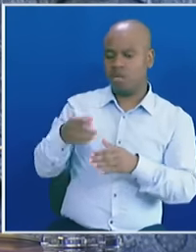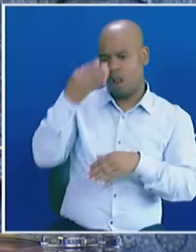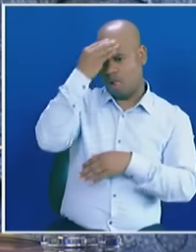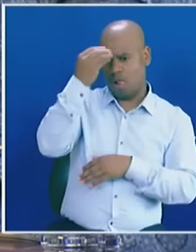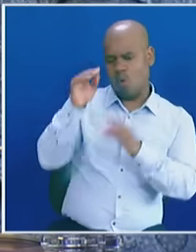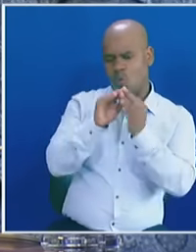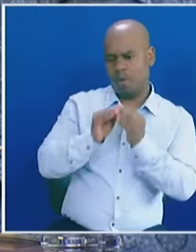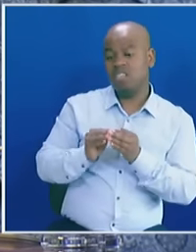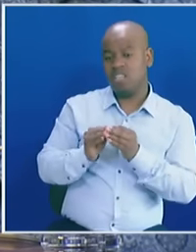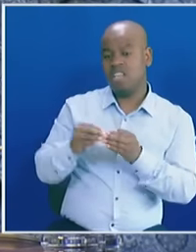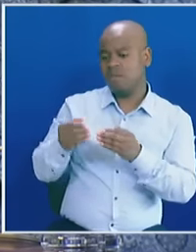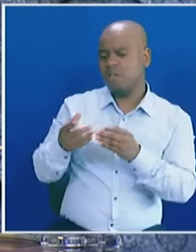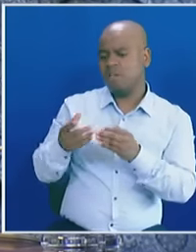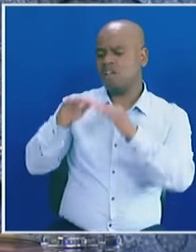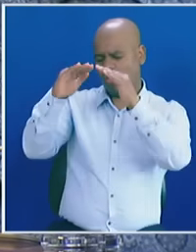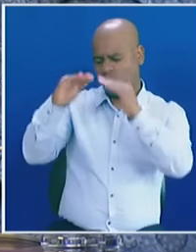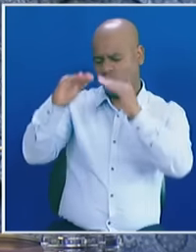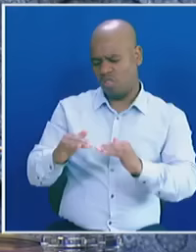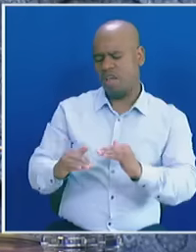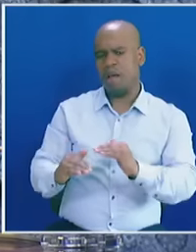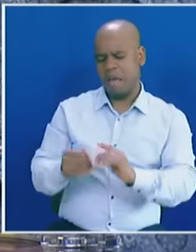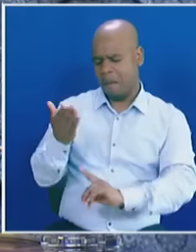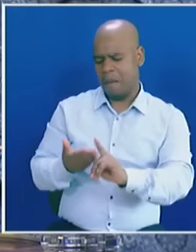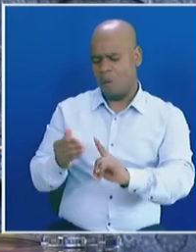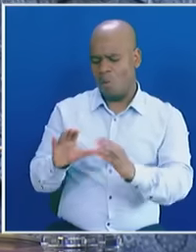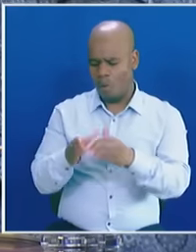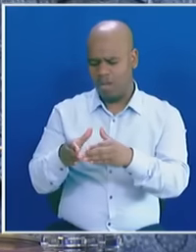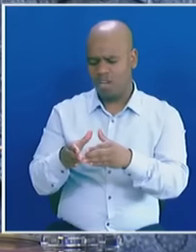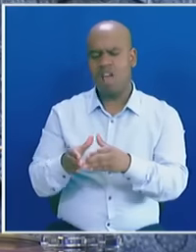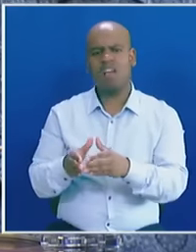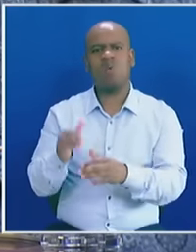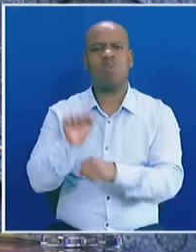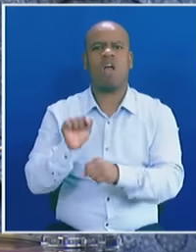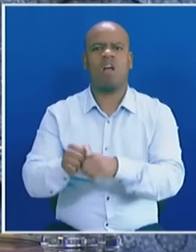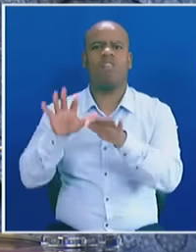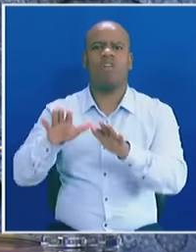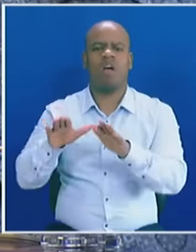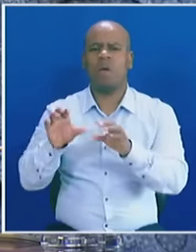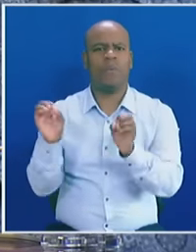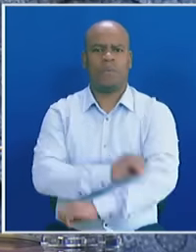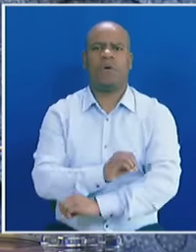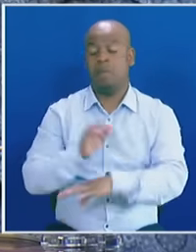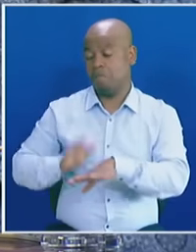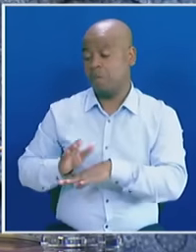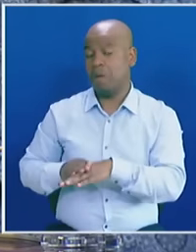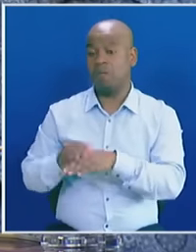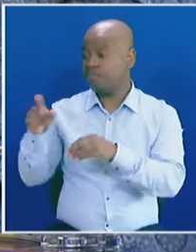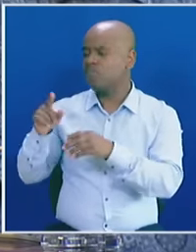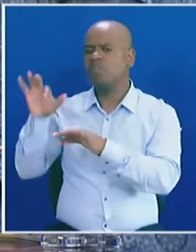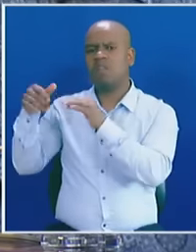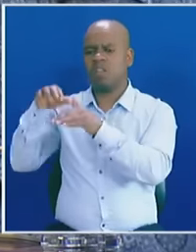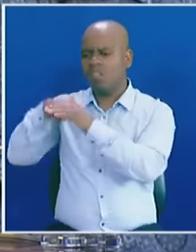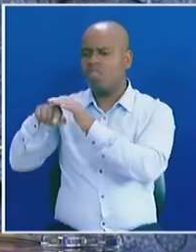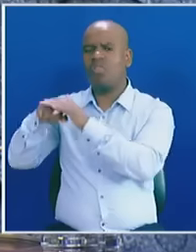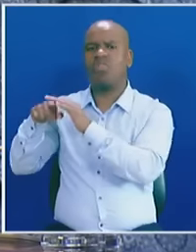reduce it to incompetent persons. The so-called traditional security threats are no longer the biggest security threat to South Africa.